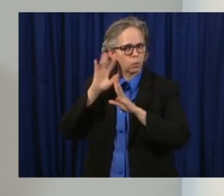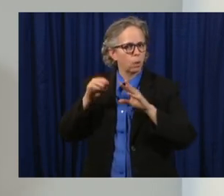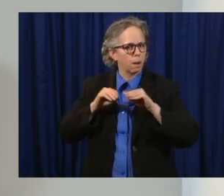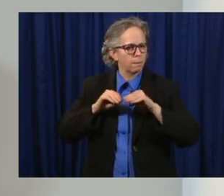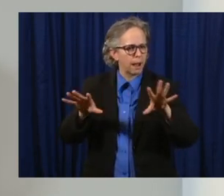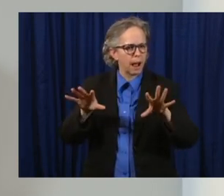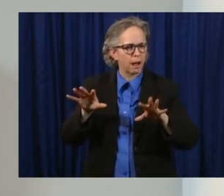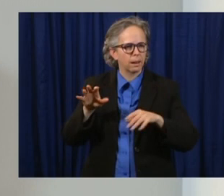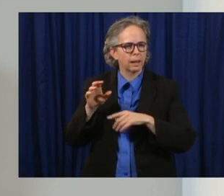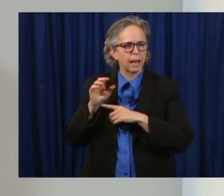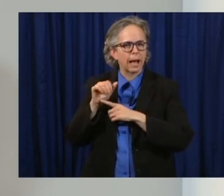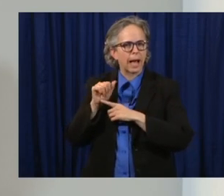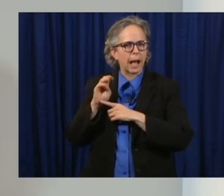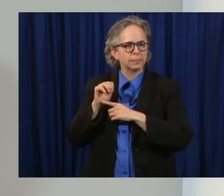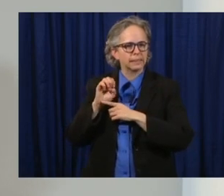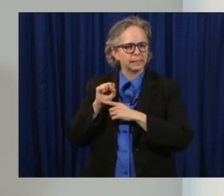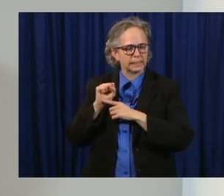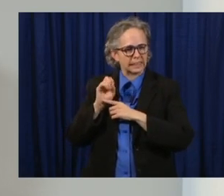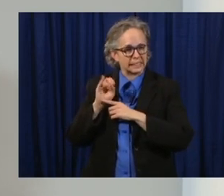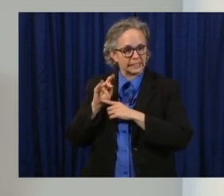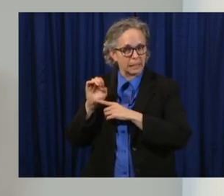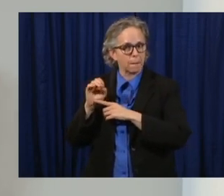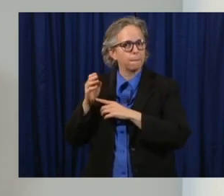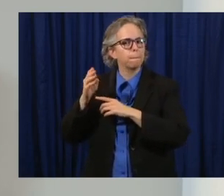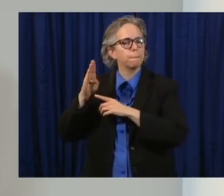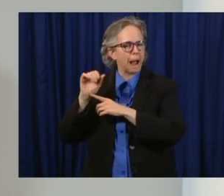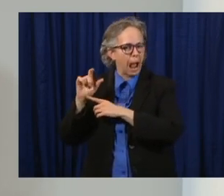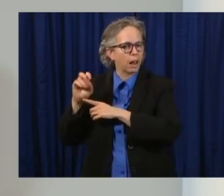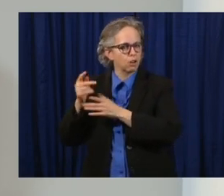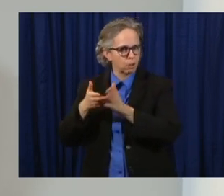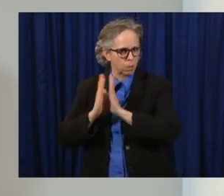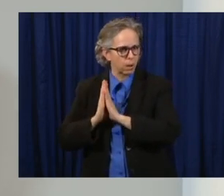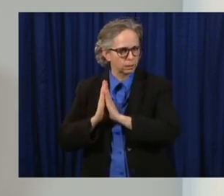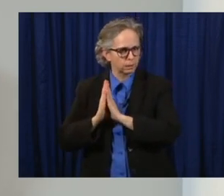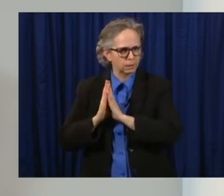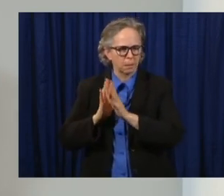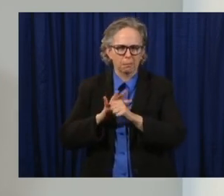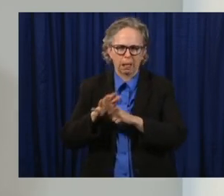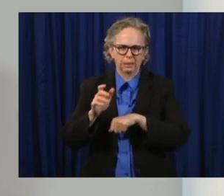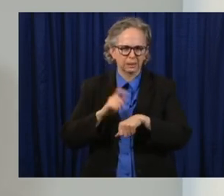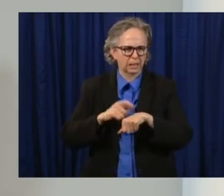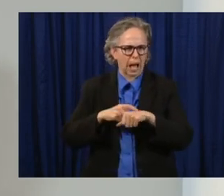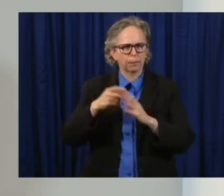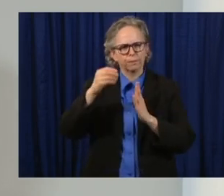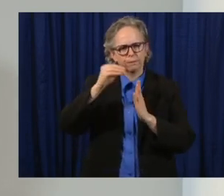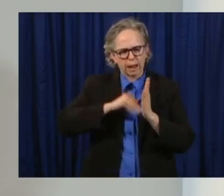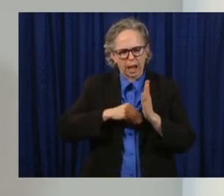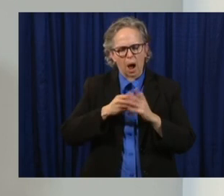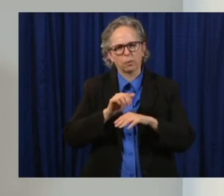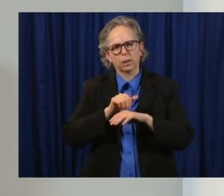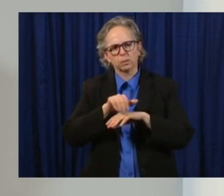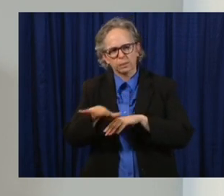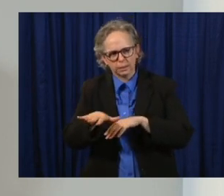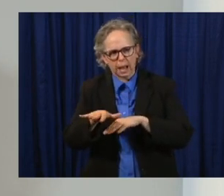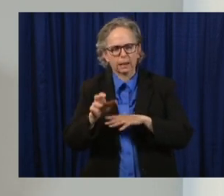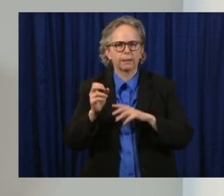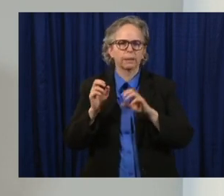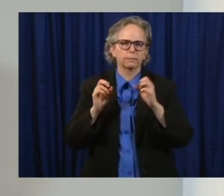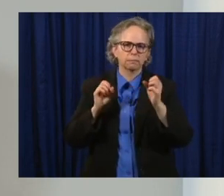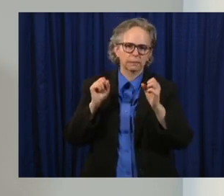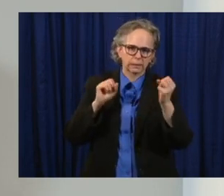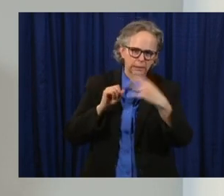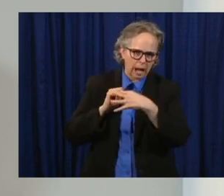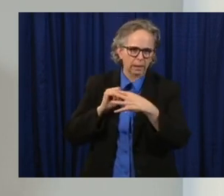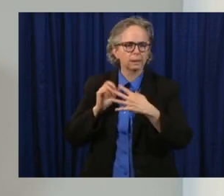plenty of time to fill them out, send them in, so nobody in Ohio will have to go to a physical location to cast a ballot.